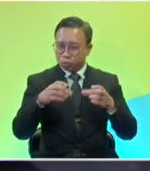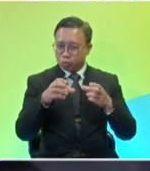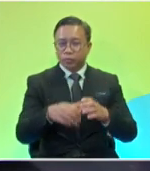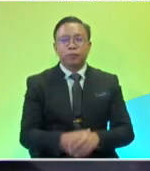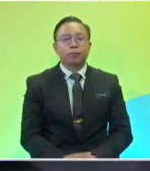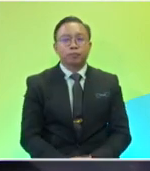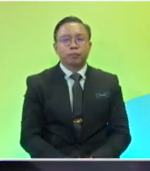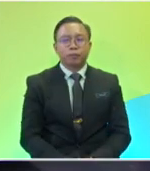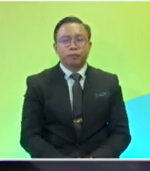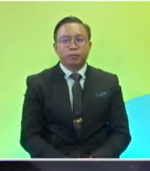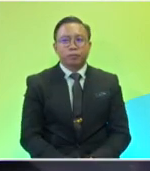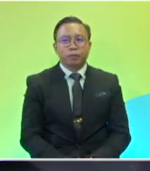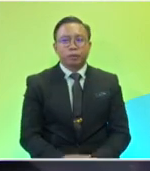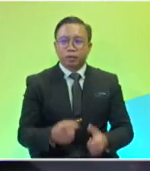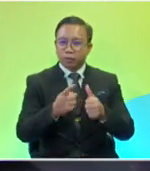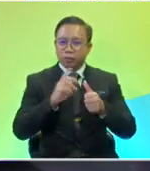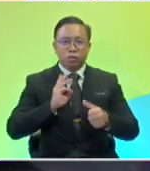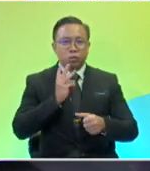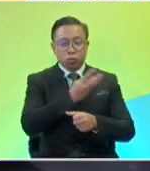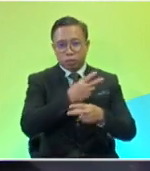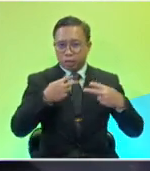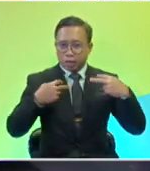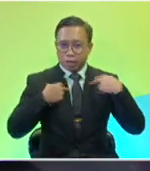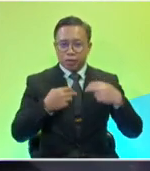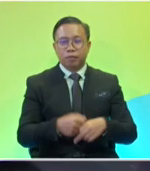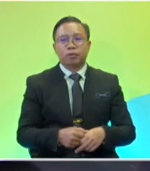Right. So first we have